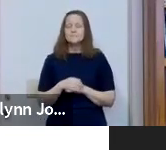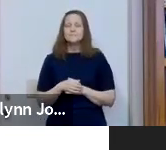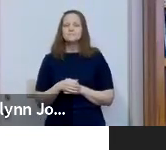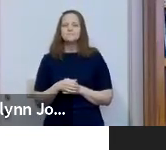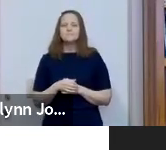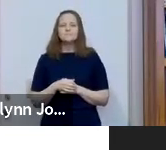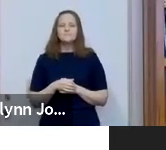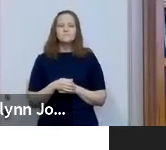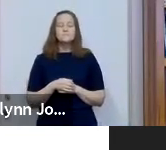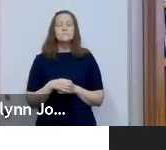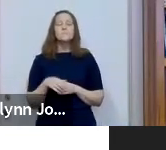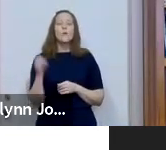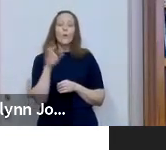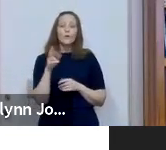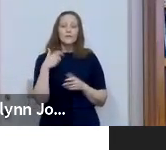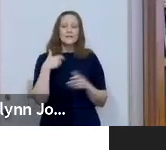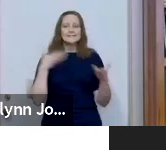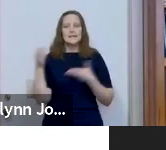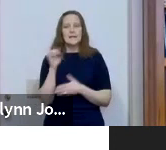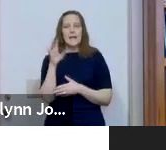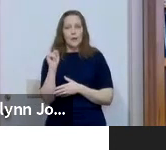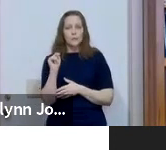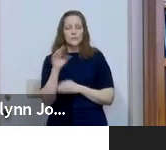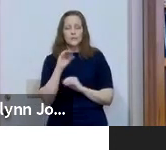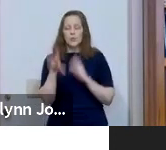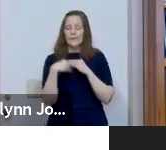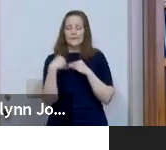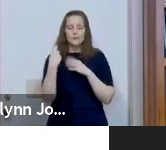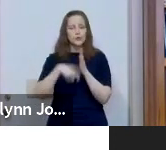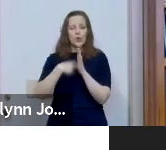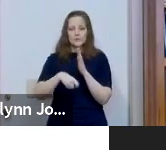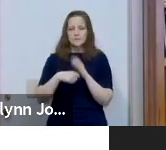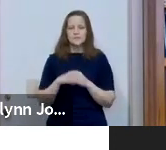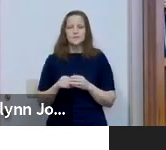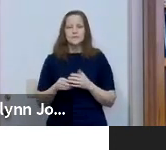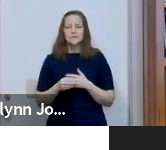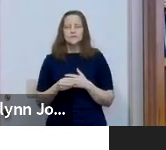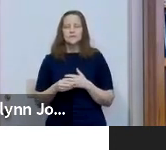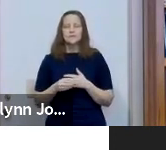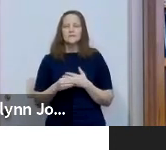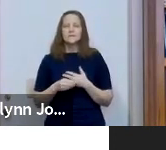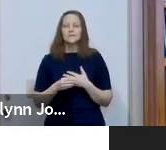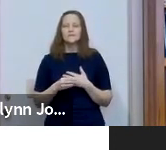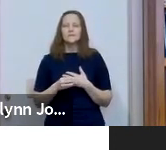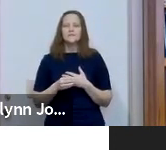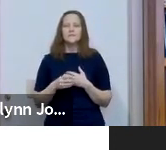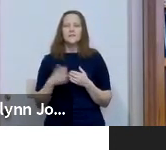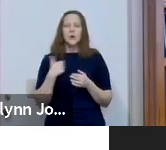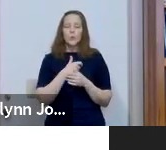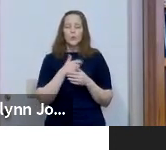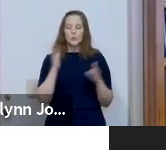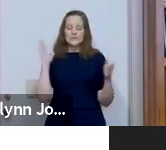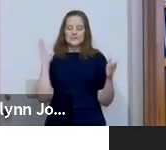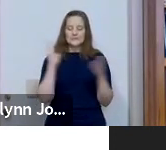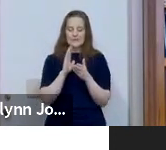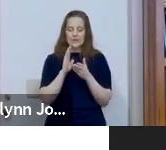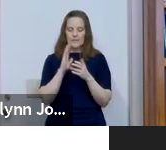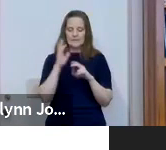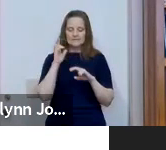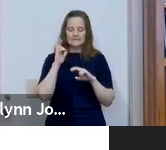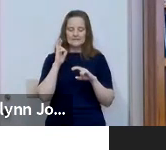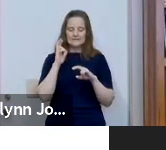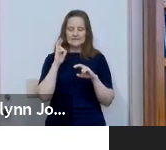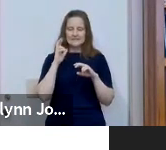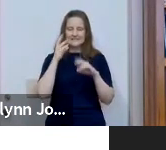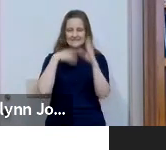the Avesta, or you can take it out at no extra cost. Overall, I guess what I want you to hear from me is that we're going to scale dining according